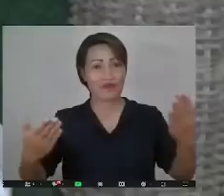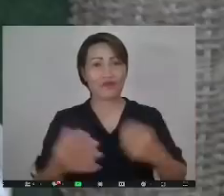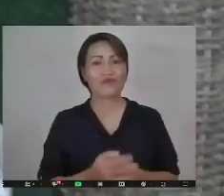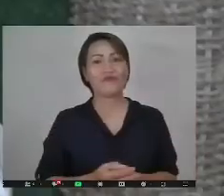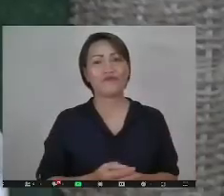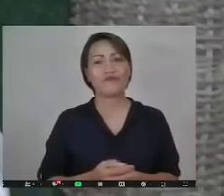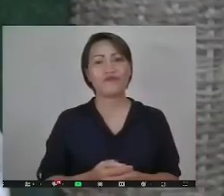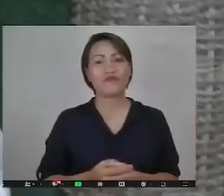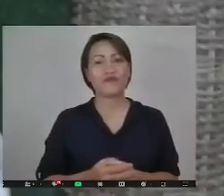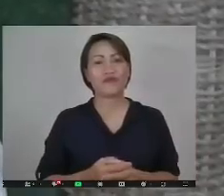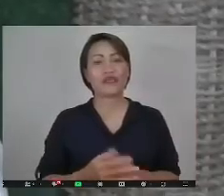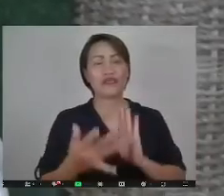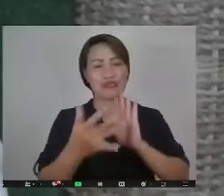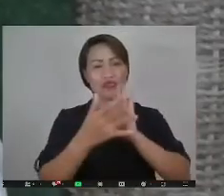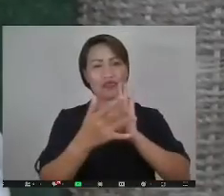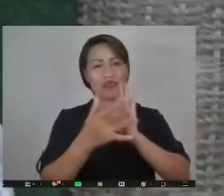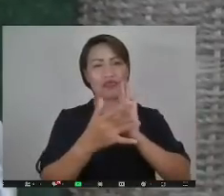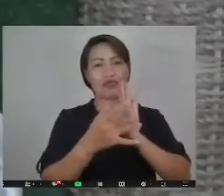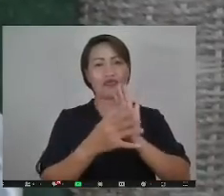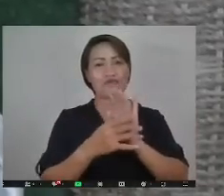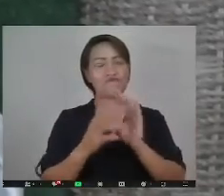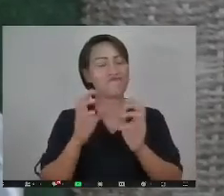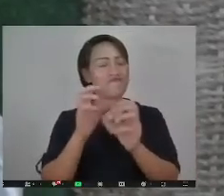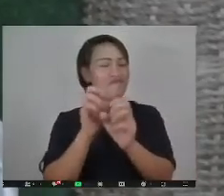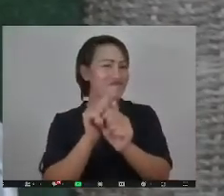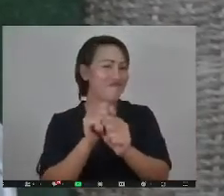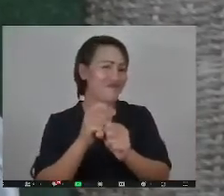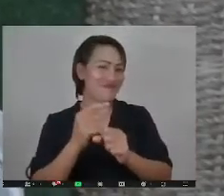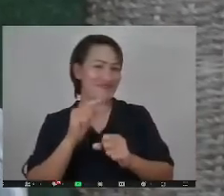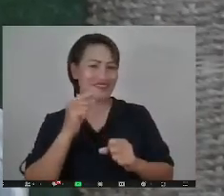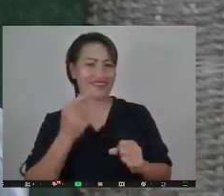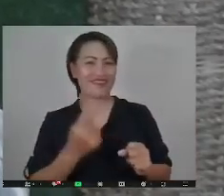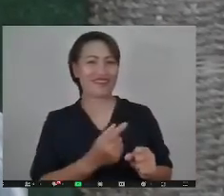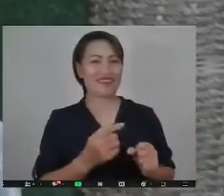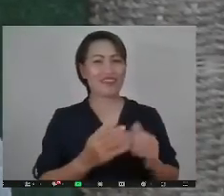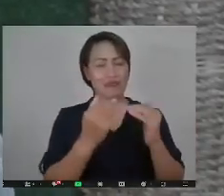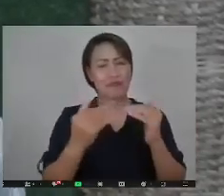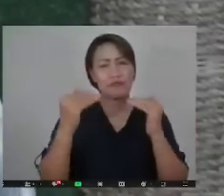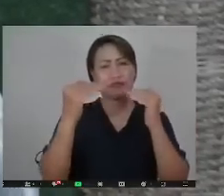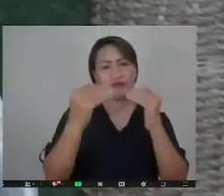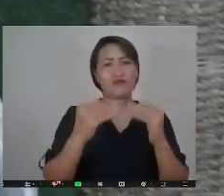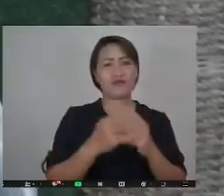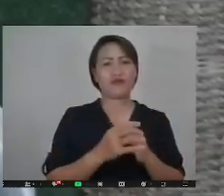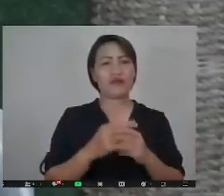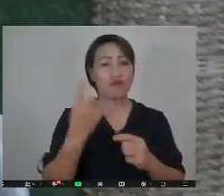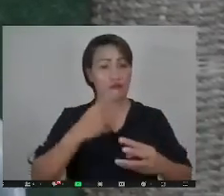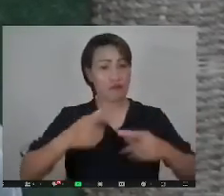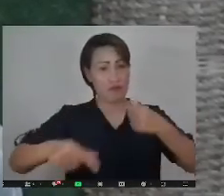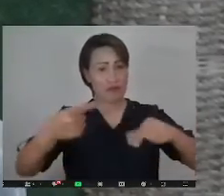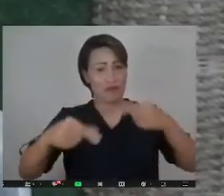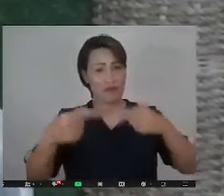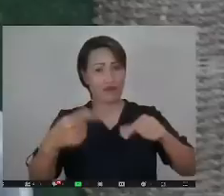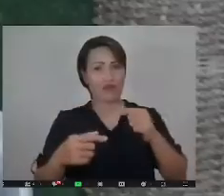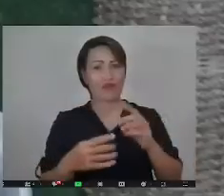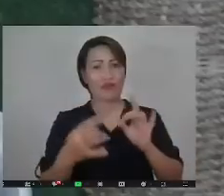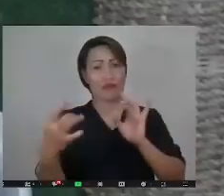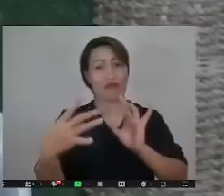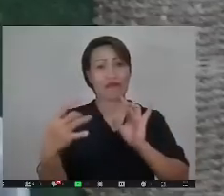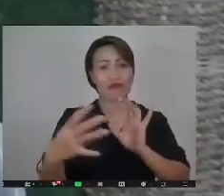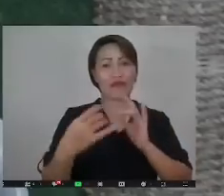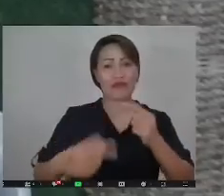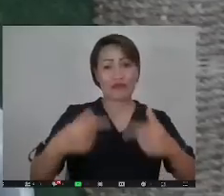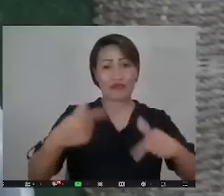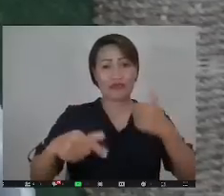that captivate the guests on all immersive level, from motion games, interactive gameplays, augmented